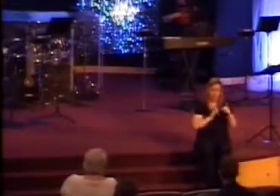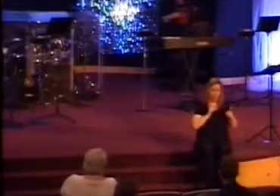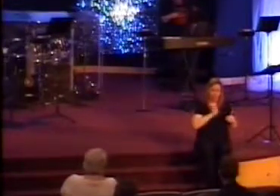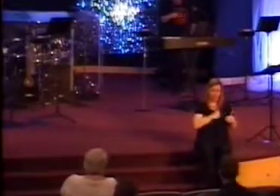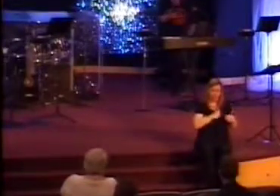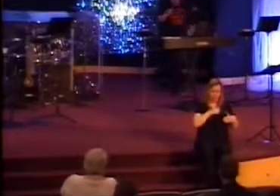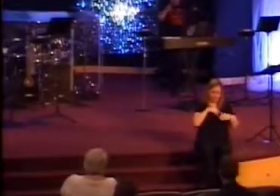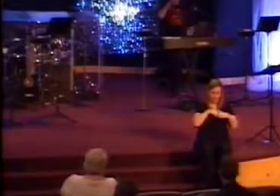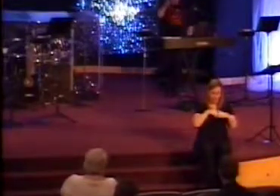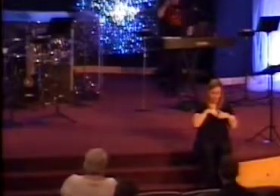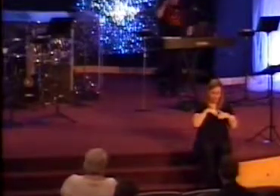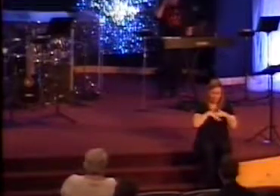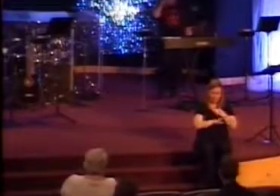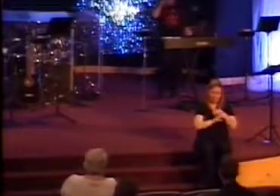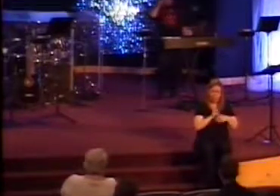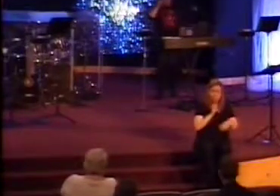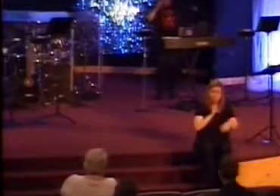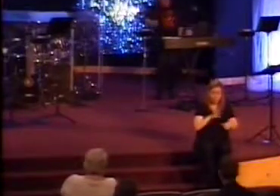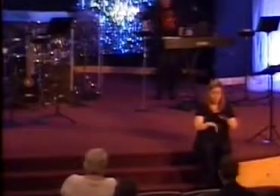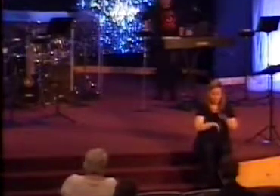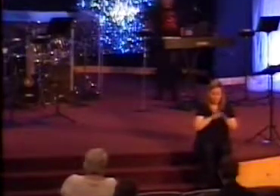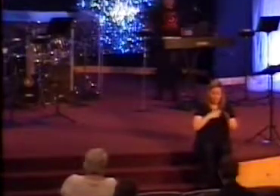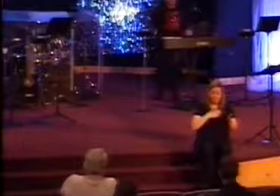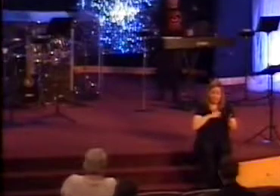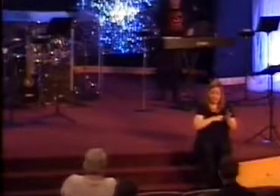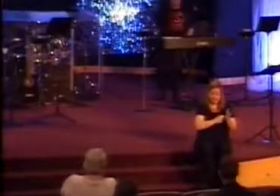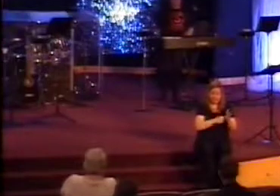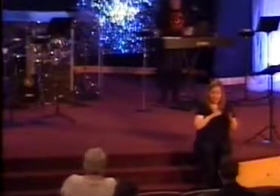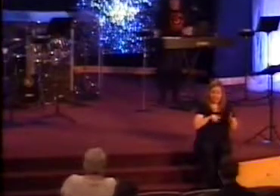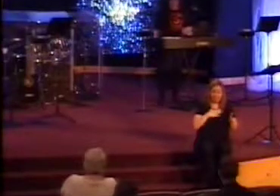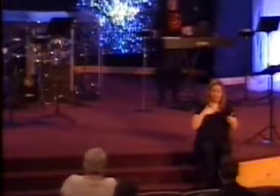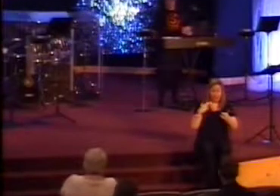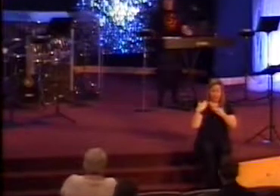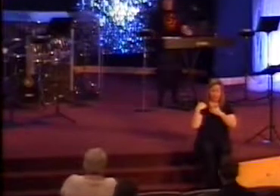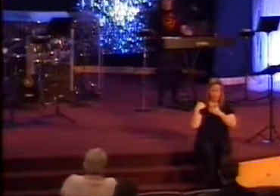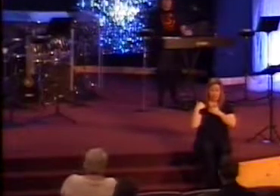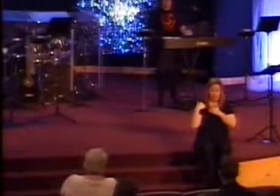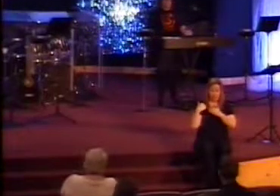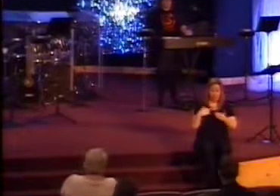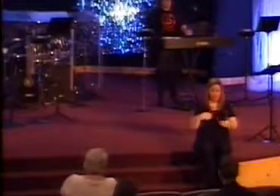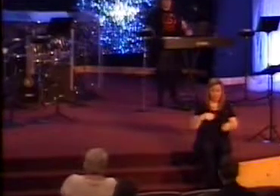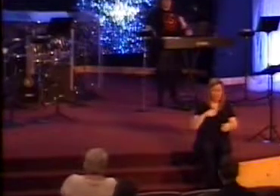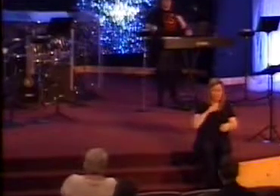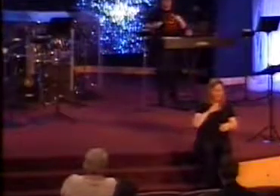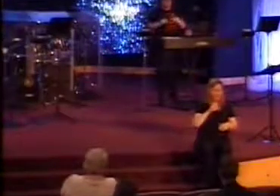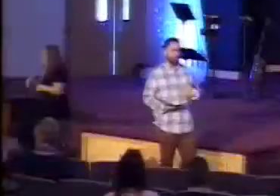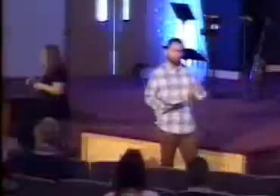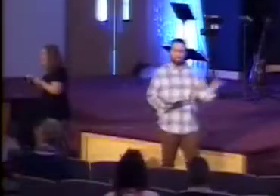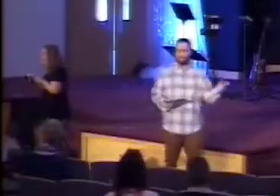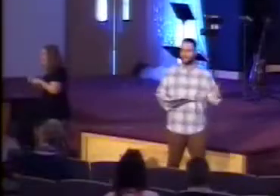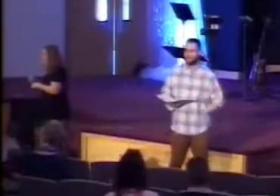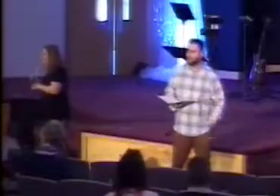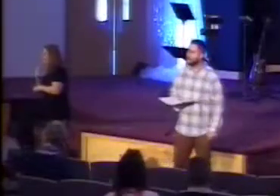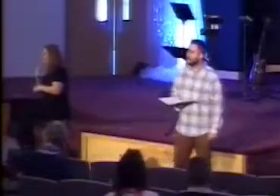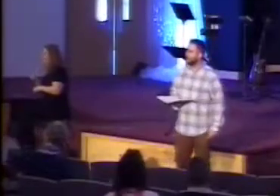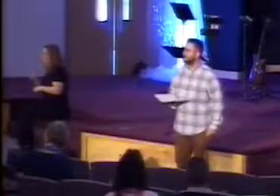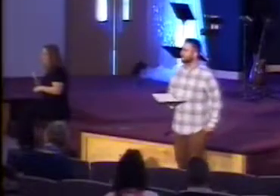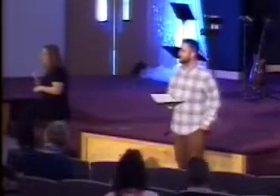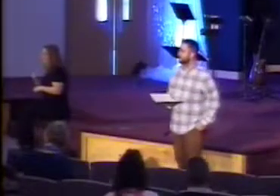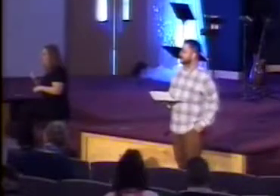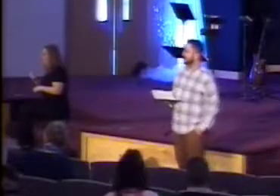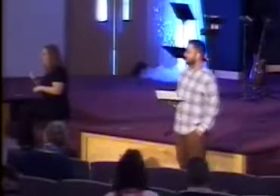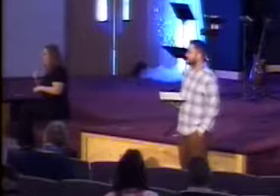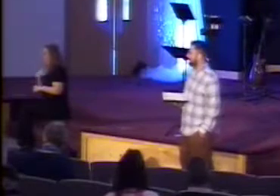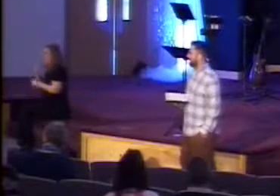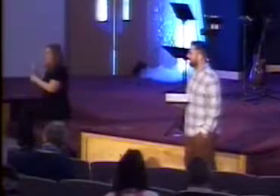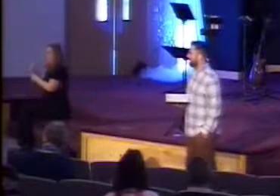down into the water and find my key. And that was my responsibility. Now, I could never have said and look back at that moment, yeah, I